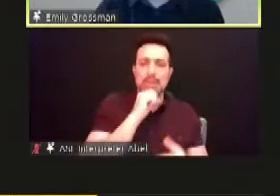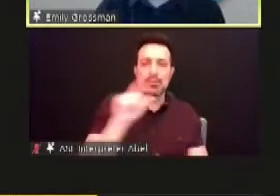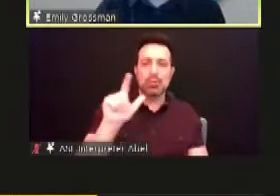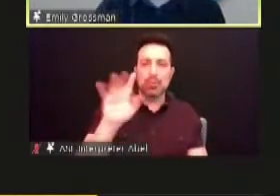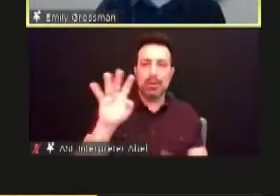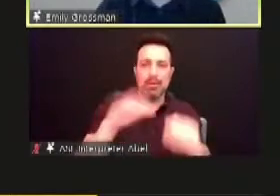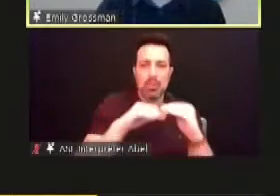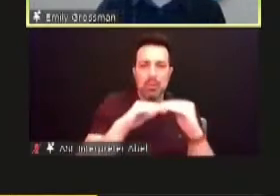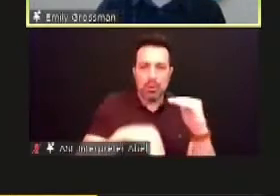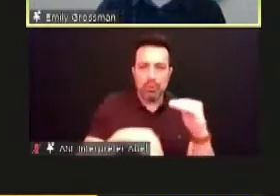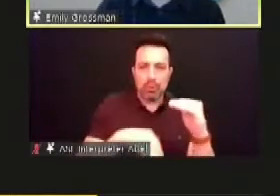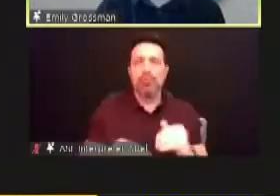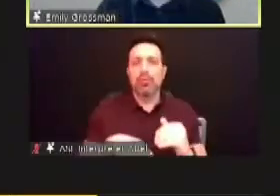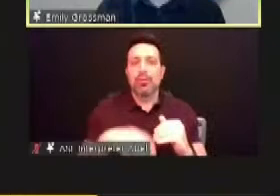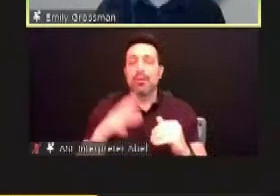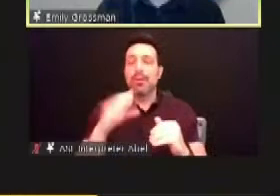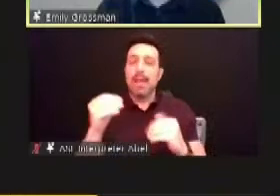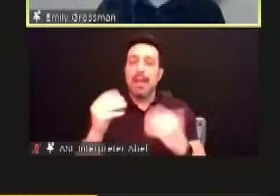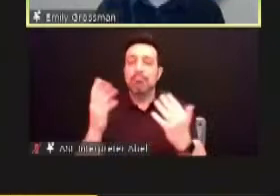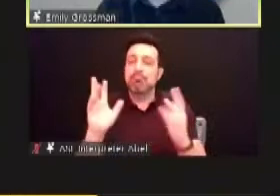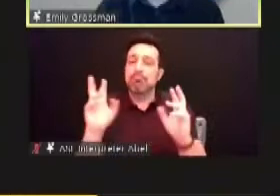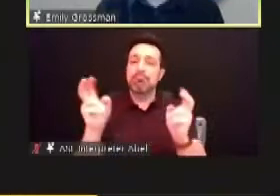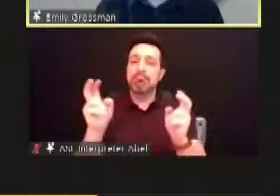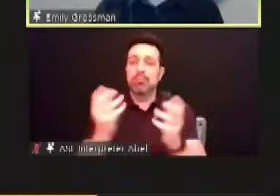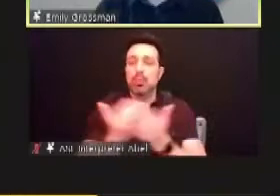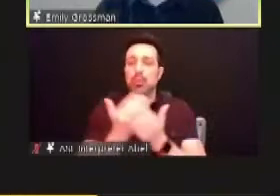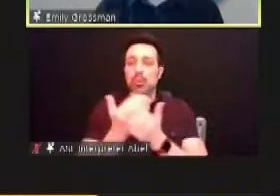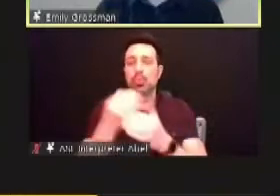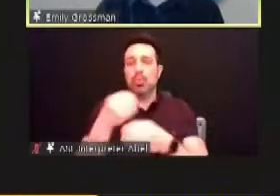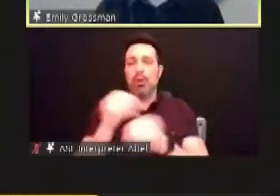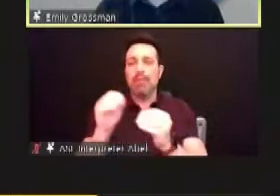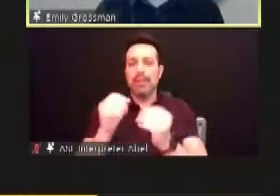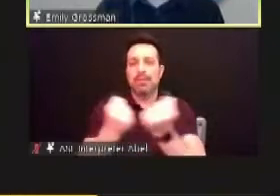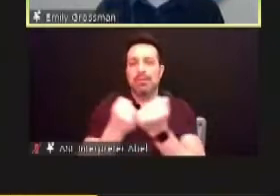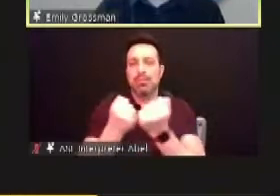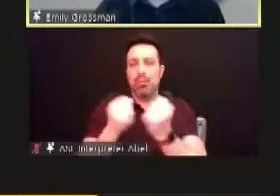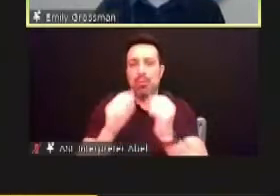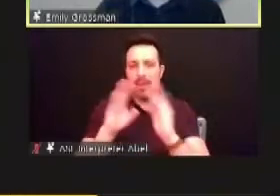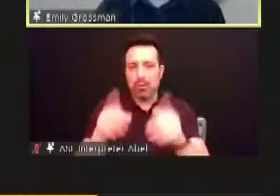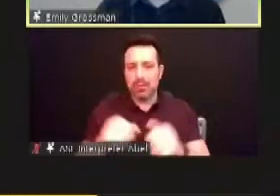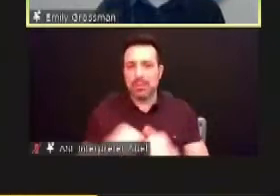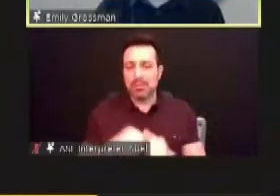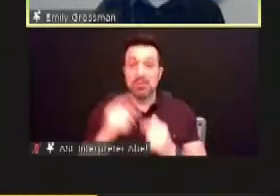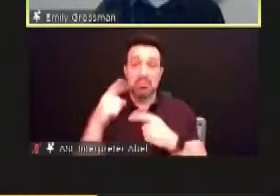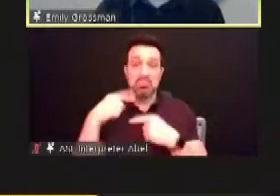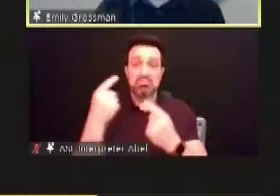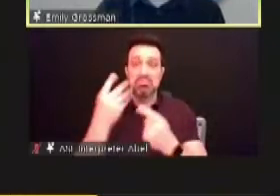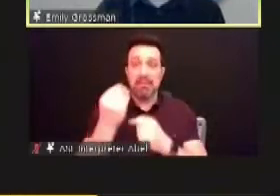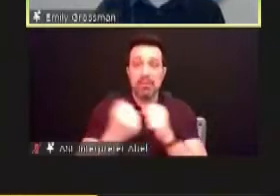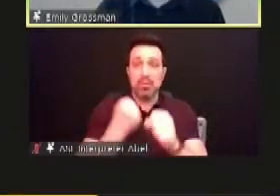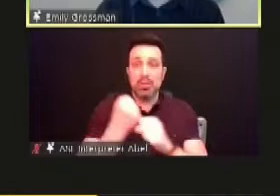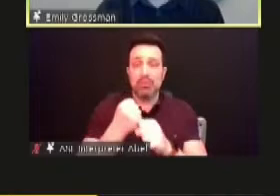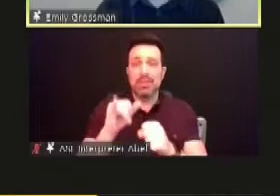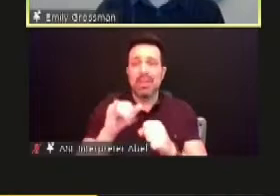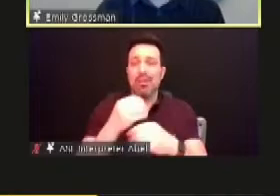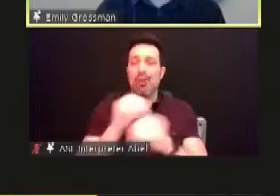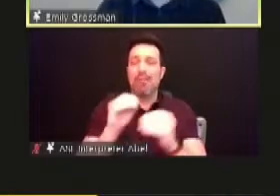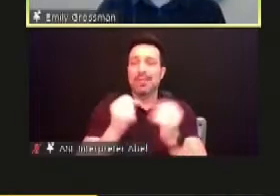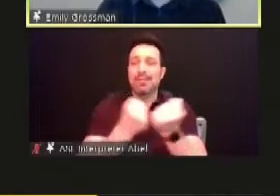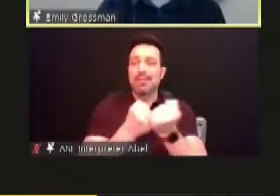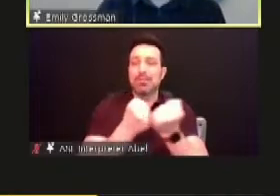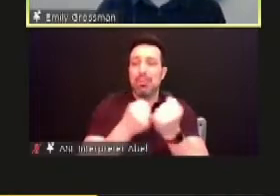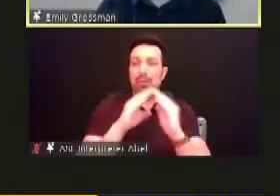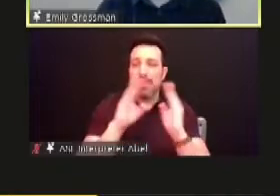under, and our relatively new Office of Supportive Housing. So over the past few years, the Office of Supportive Housing